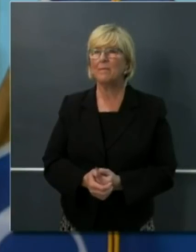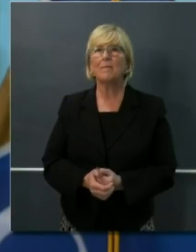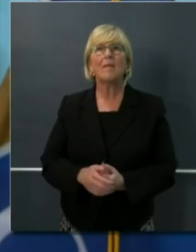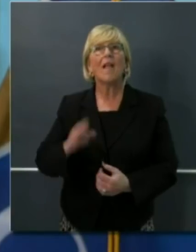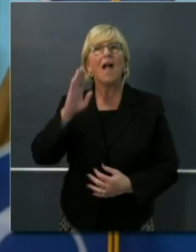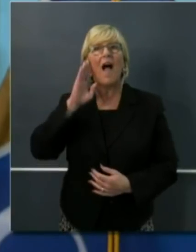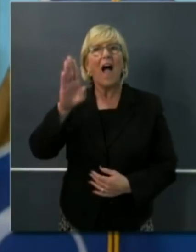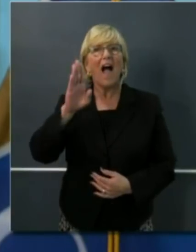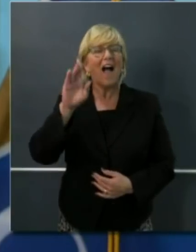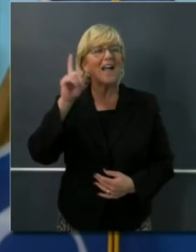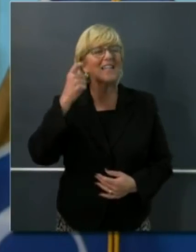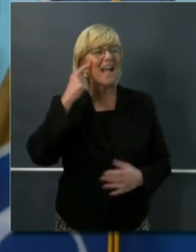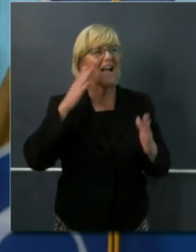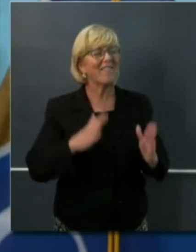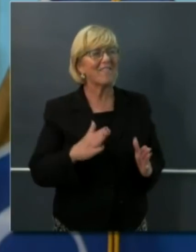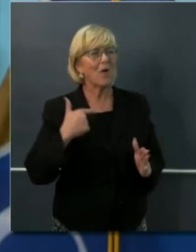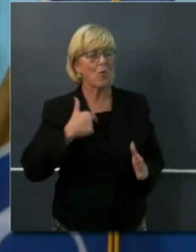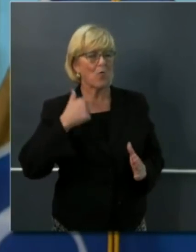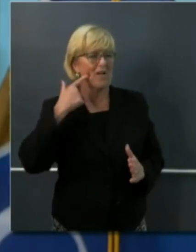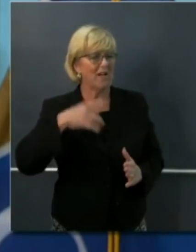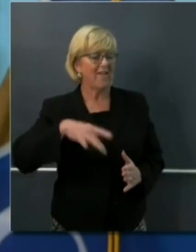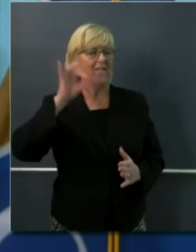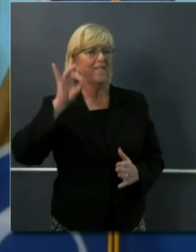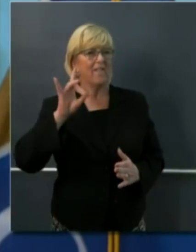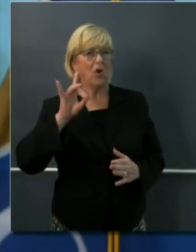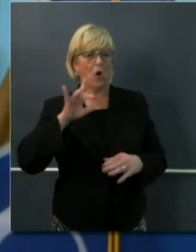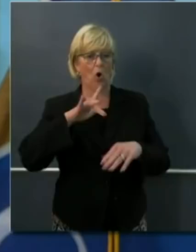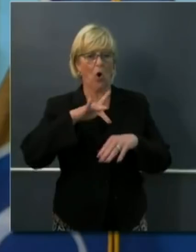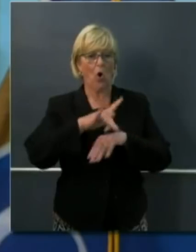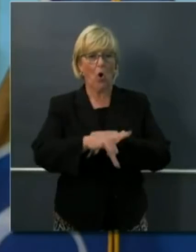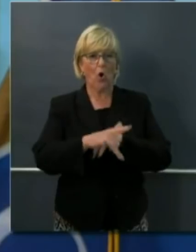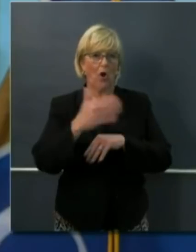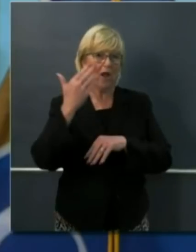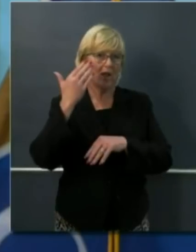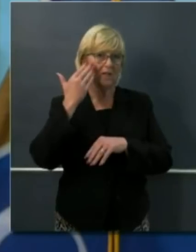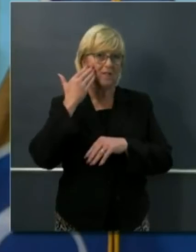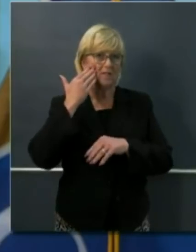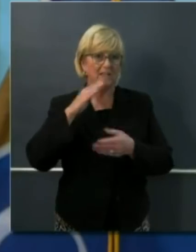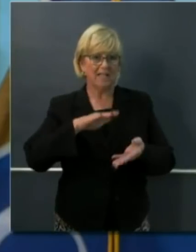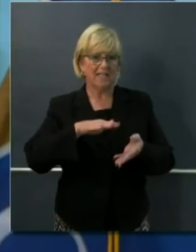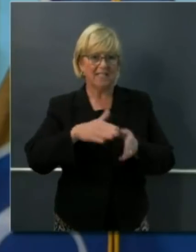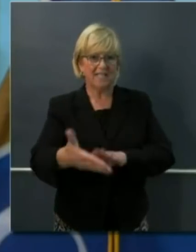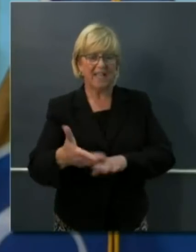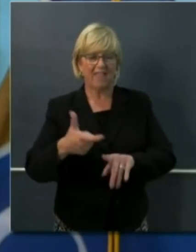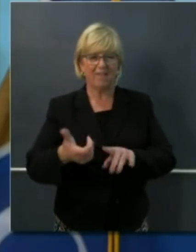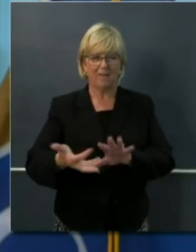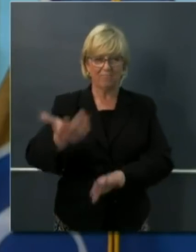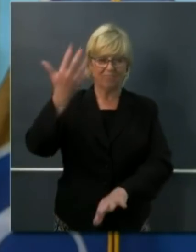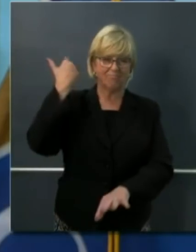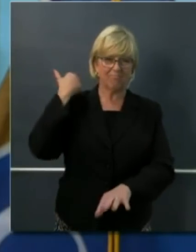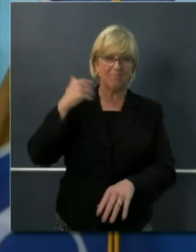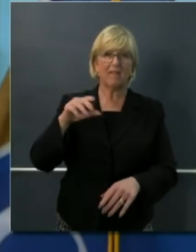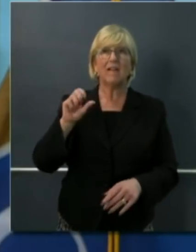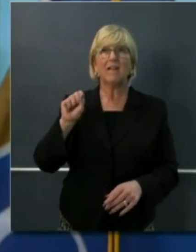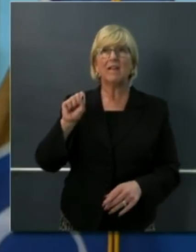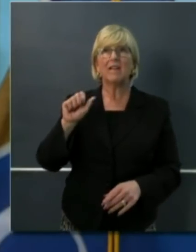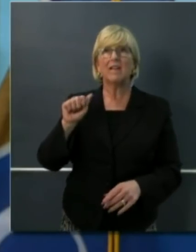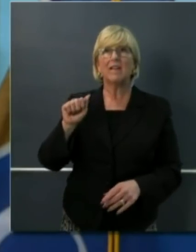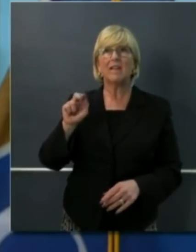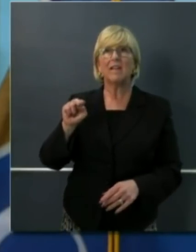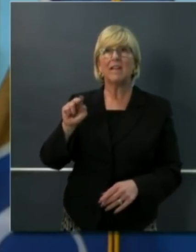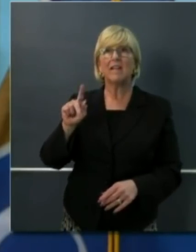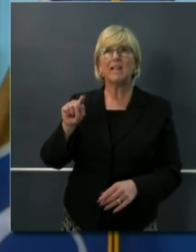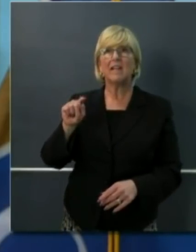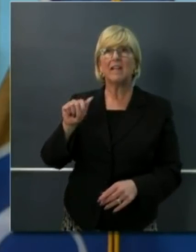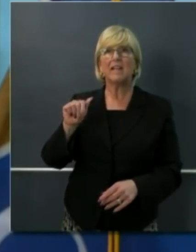Hi, Governor. So we learned overnight about what are now the earliest known deaths in the U.S. from the virus. Santa Clara County officials